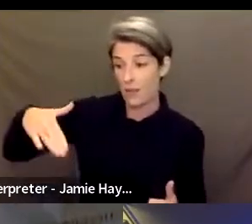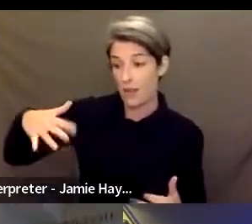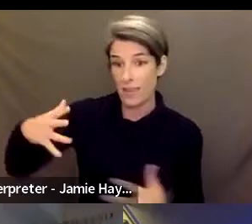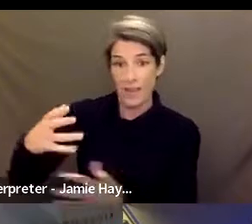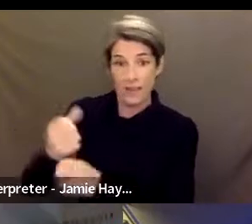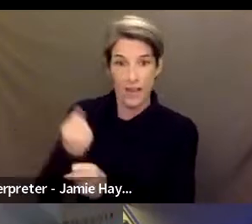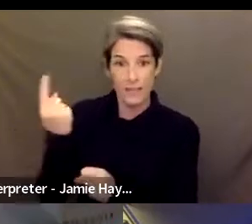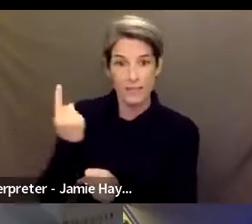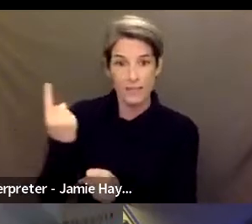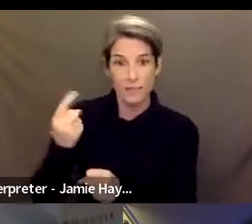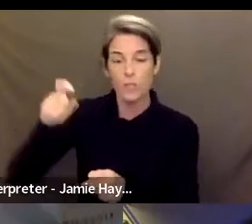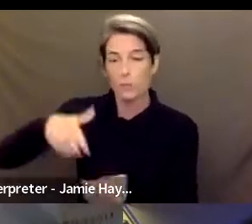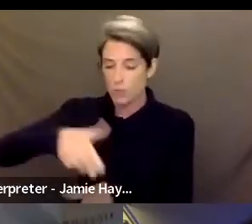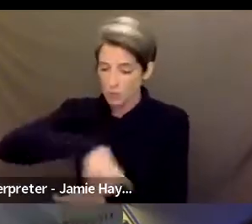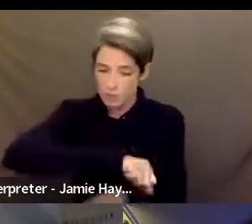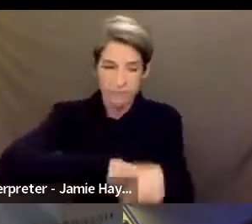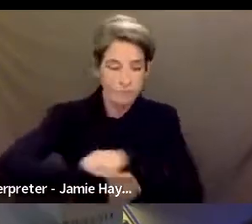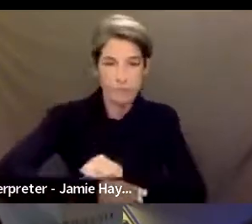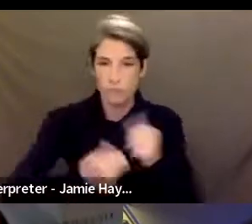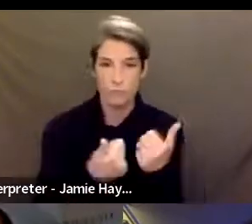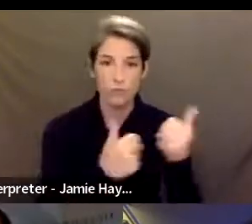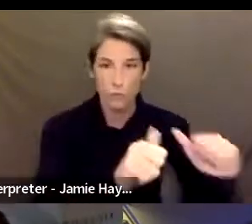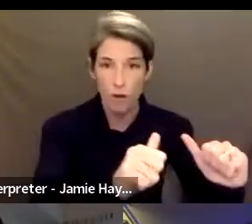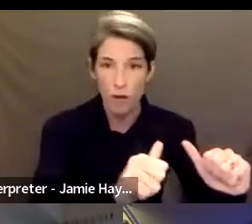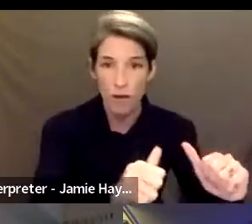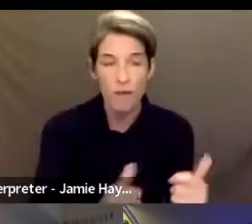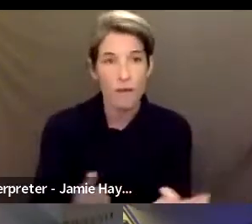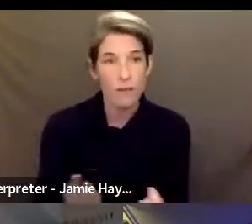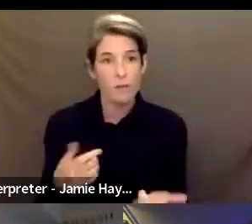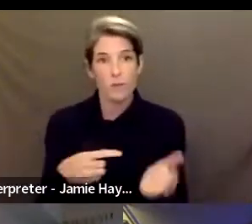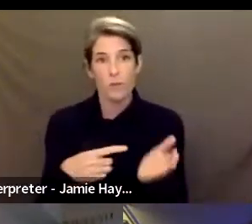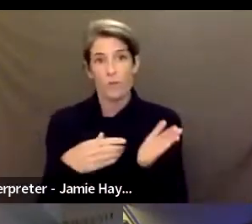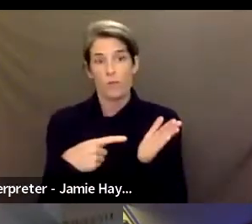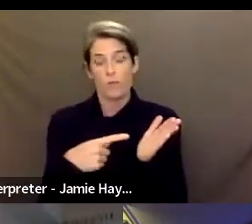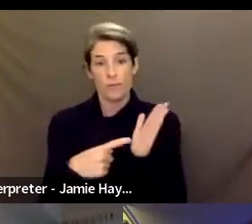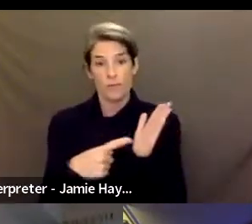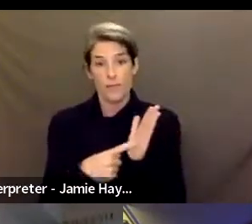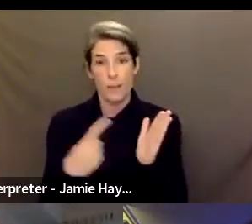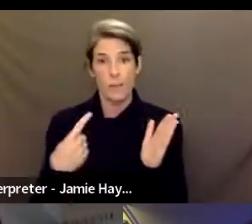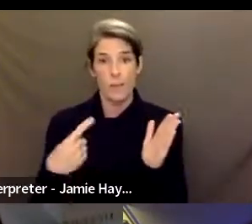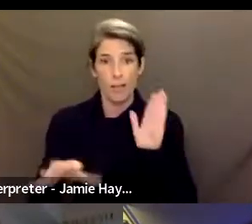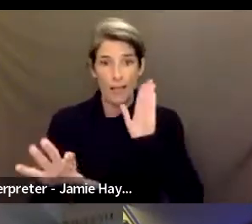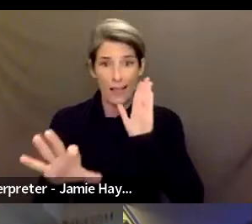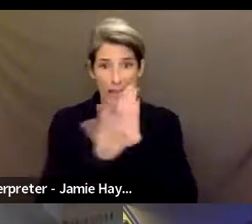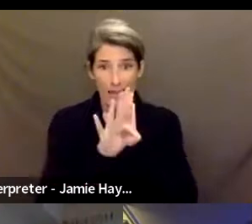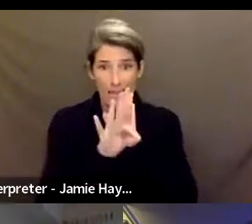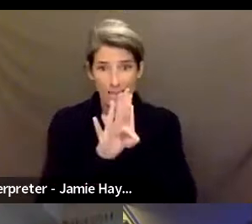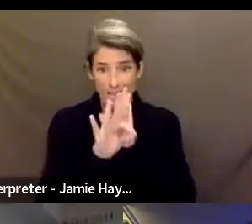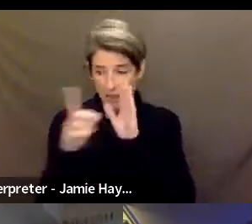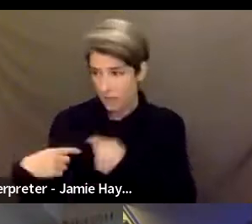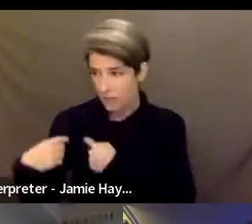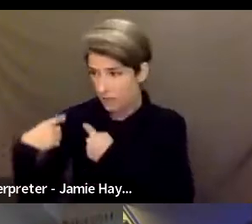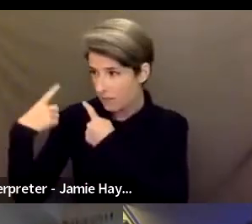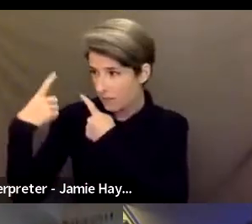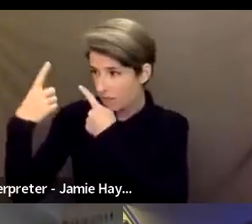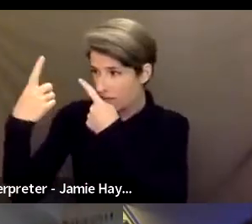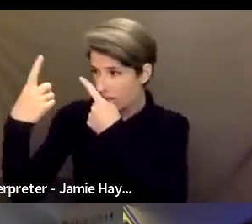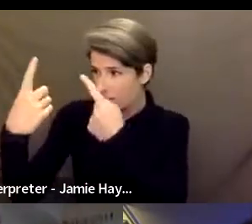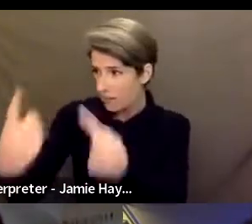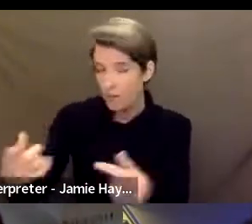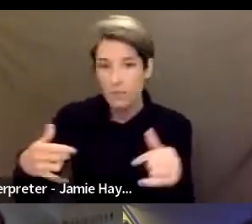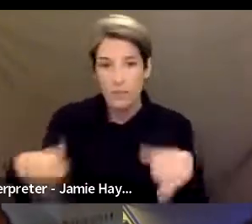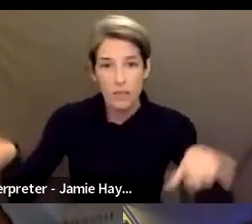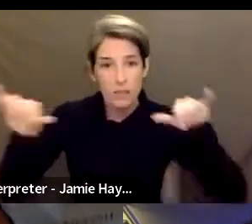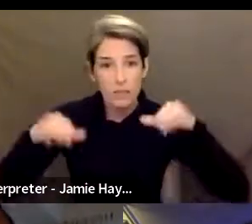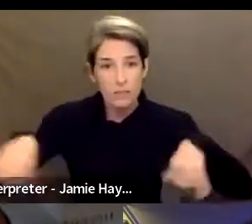done, which means we've been doing casting one way for a very long time, and we've been